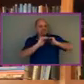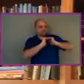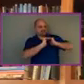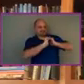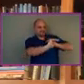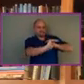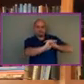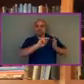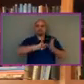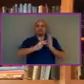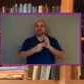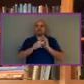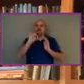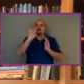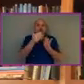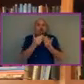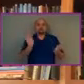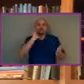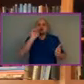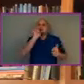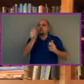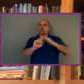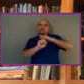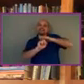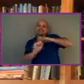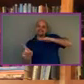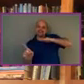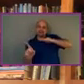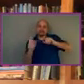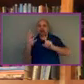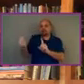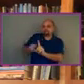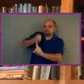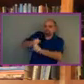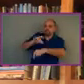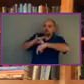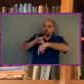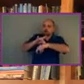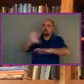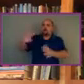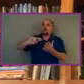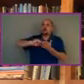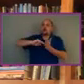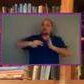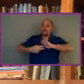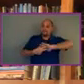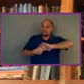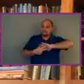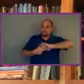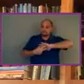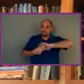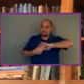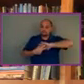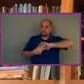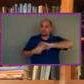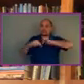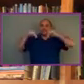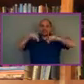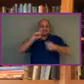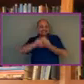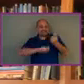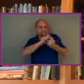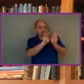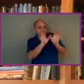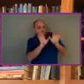to escape and then impact Earth. And what that also means is that this is probably a specific population